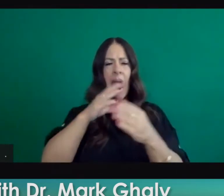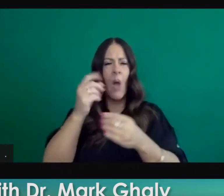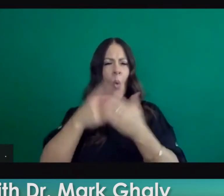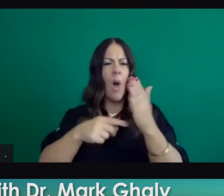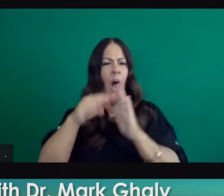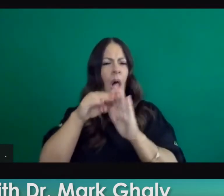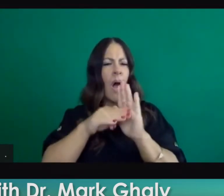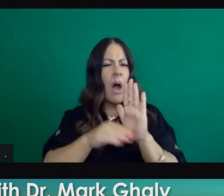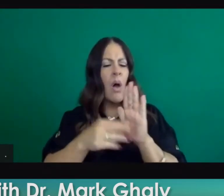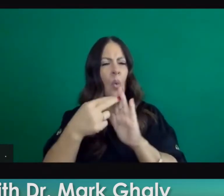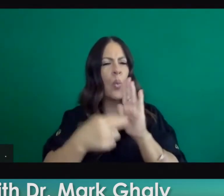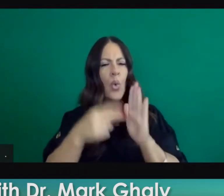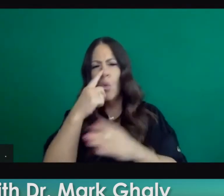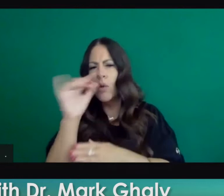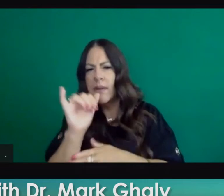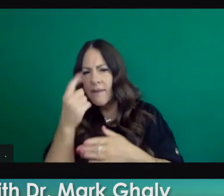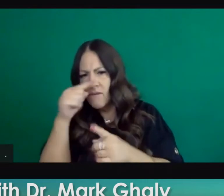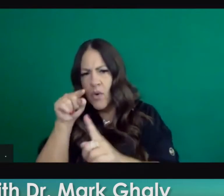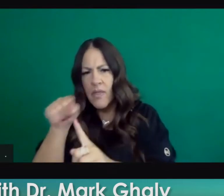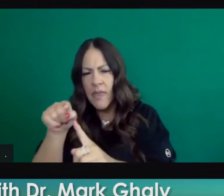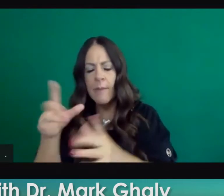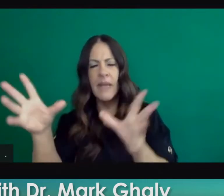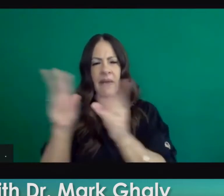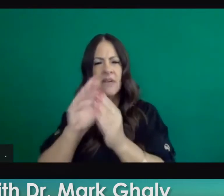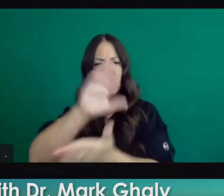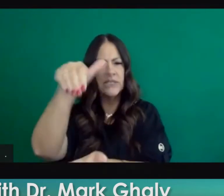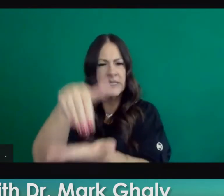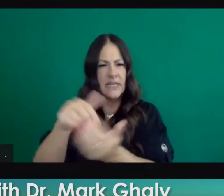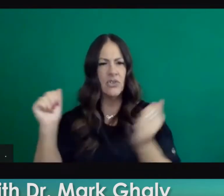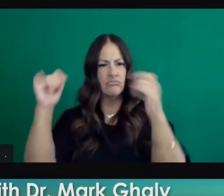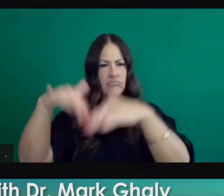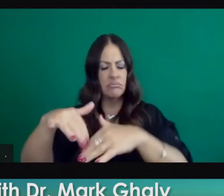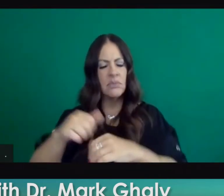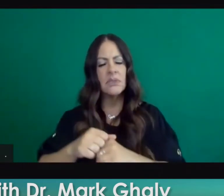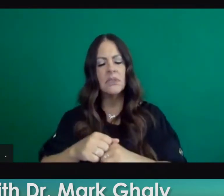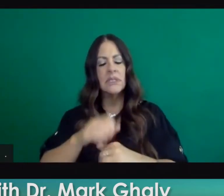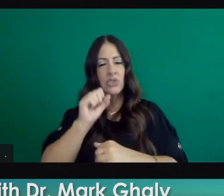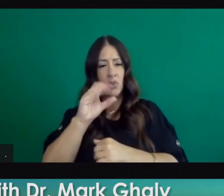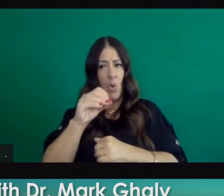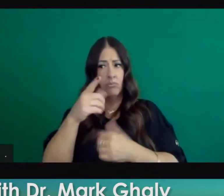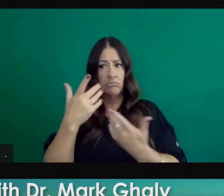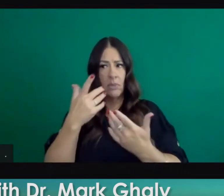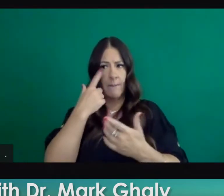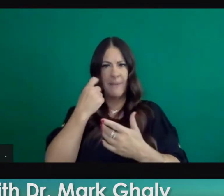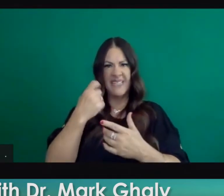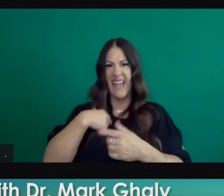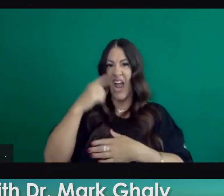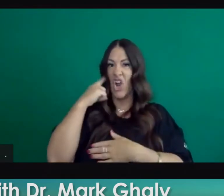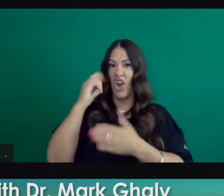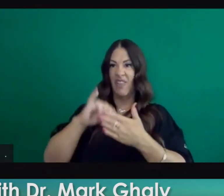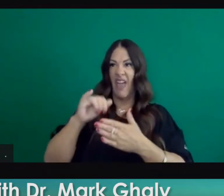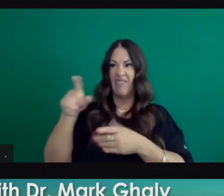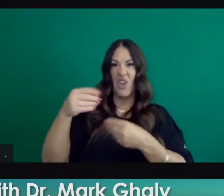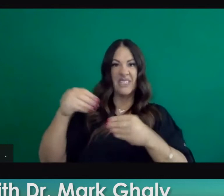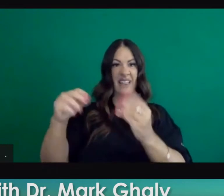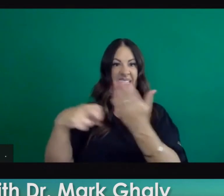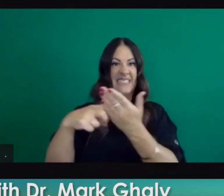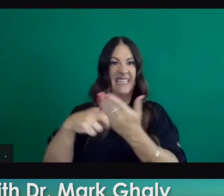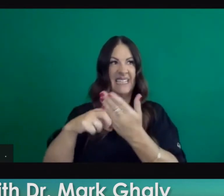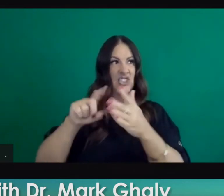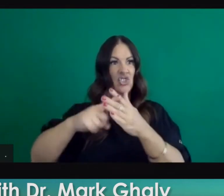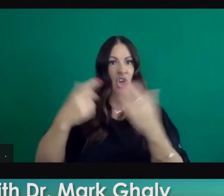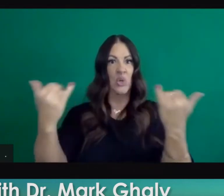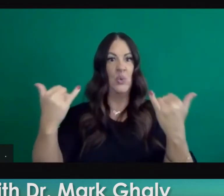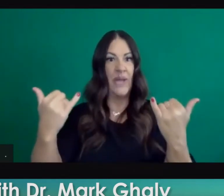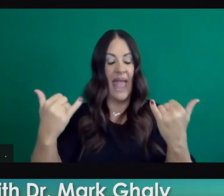be, has state health officials cleared this kind of move? Tickets went on sale today. This isn't supposed to be